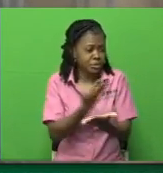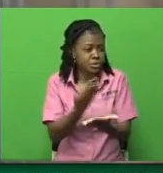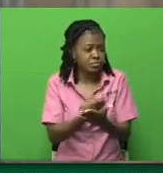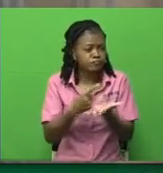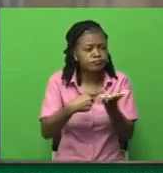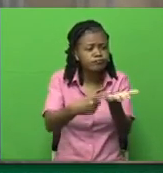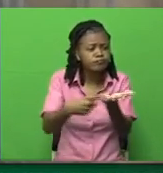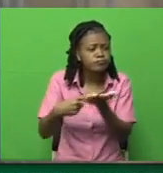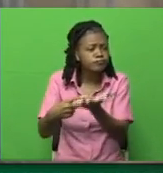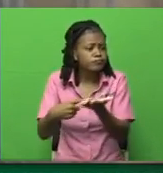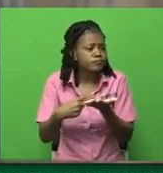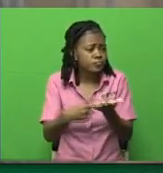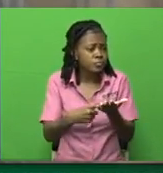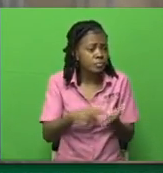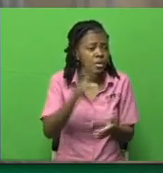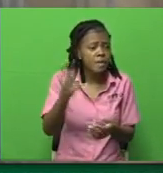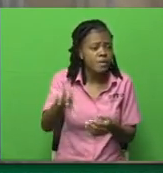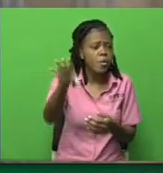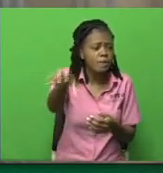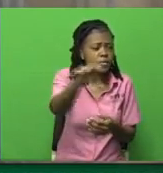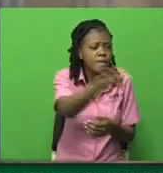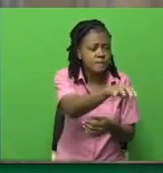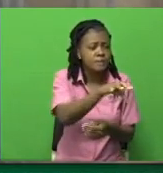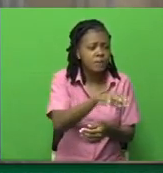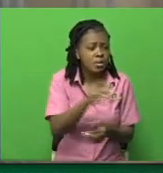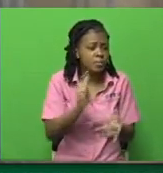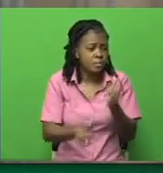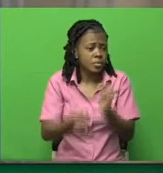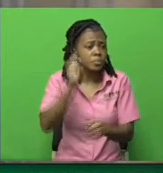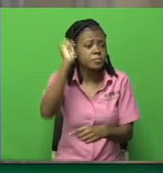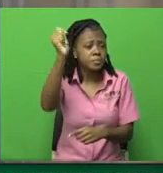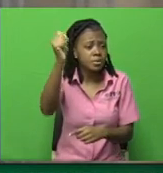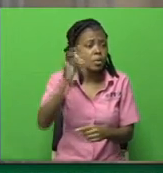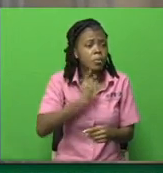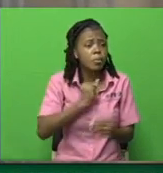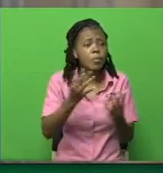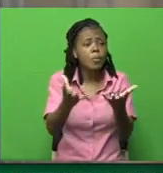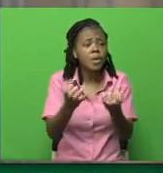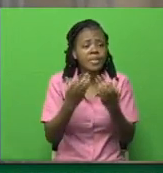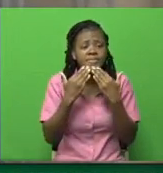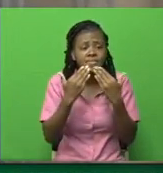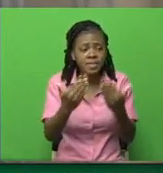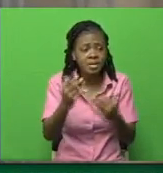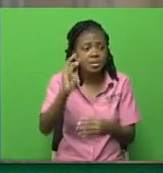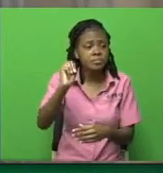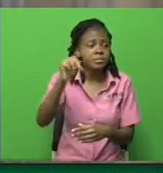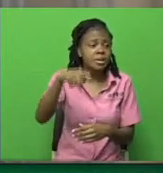those throughout the country I want to thank my MPS and senators